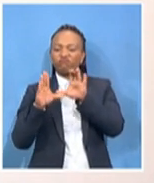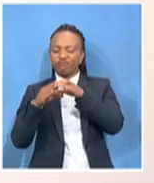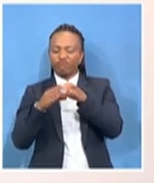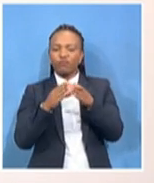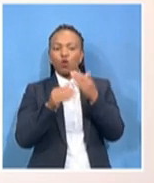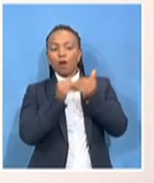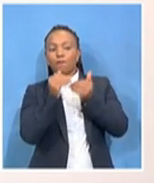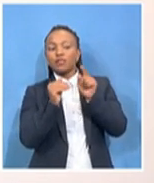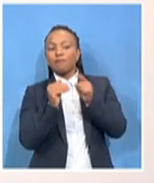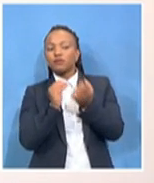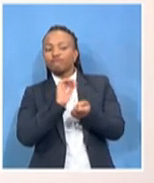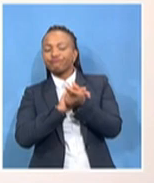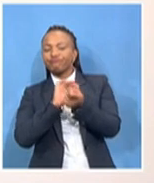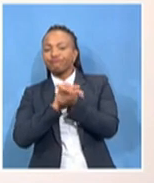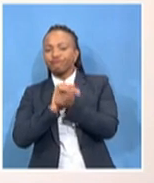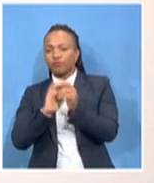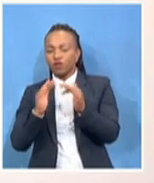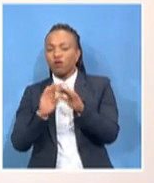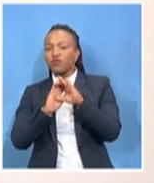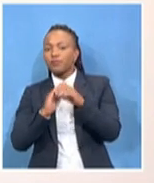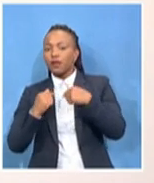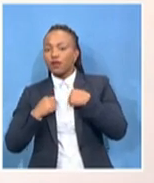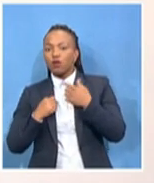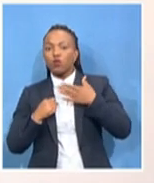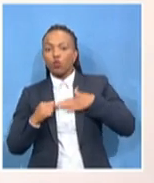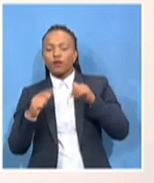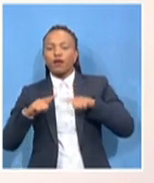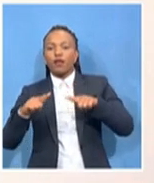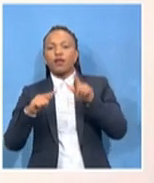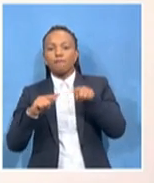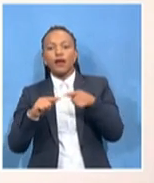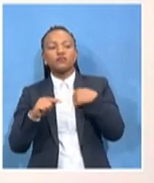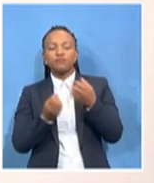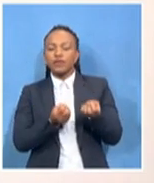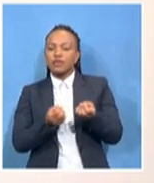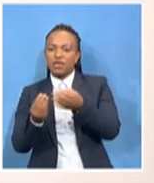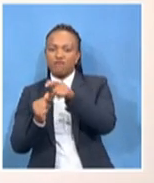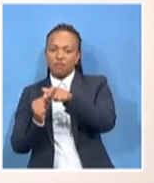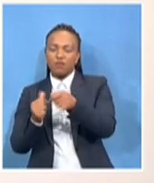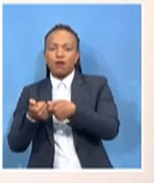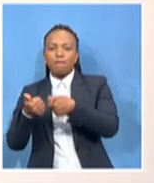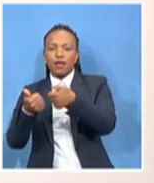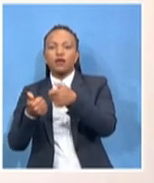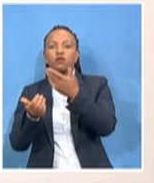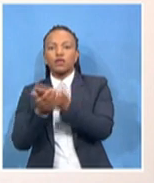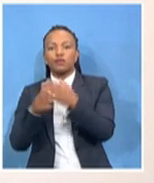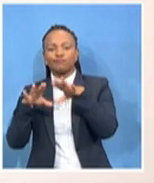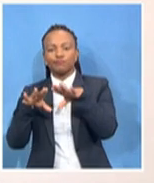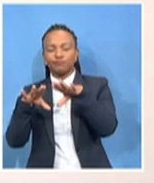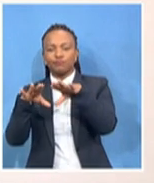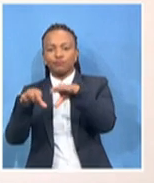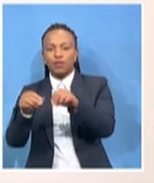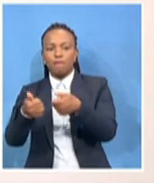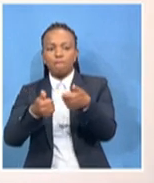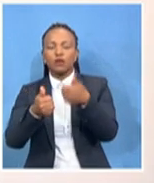we believe that all land must be transferred to state custodianship in order for it to be equitably redistributed to people of this country. So there are those nitty-gritties